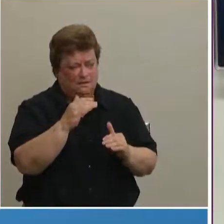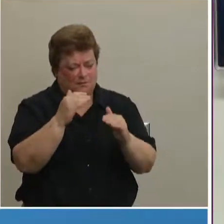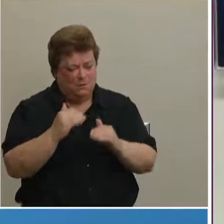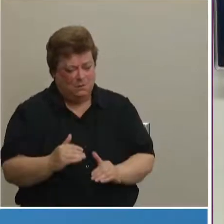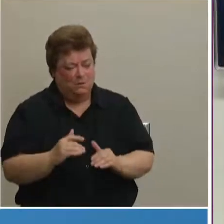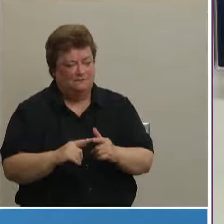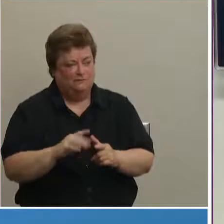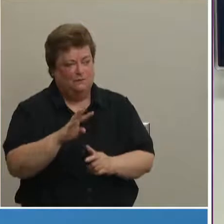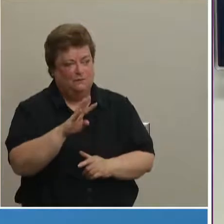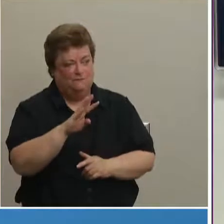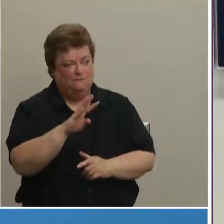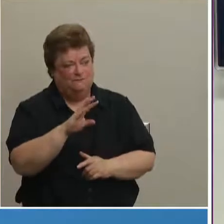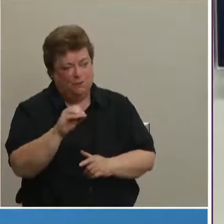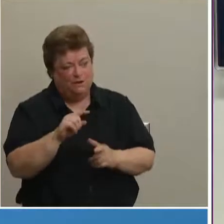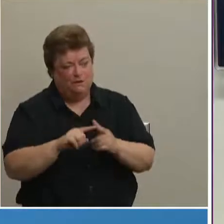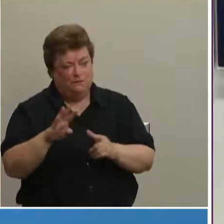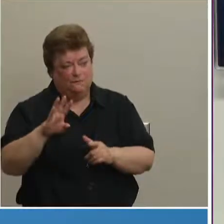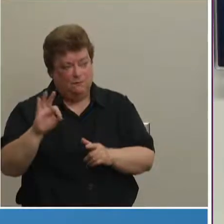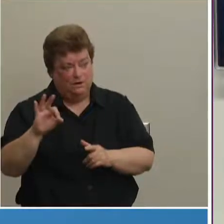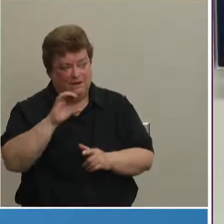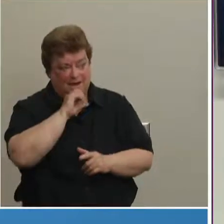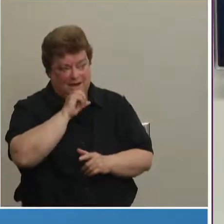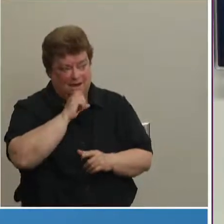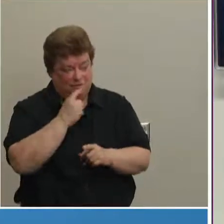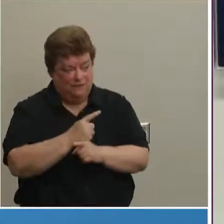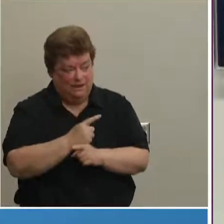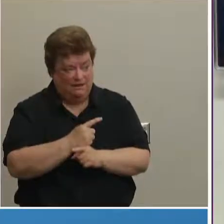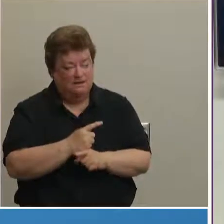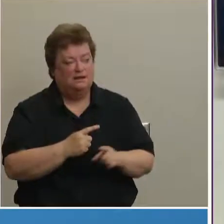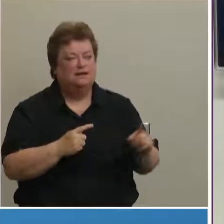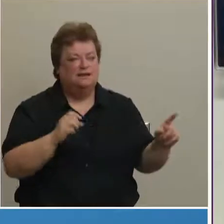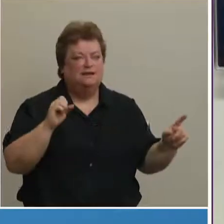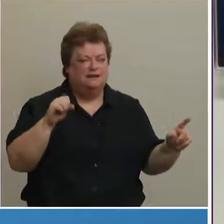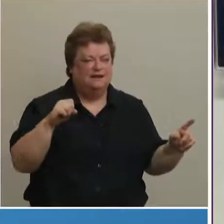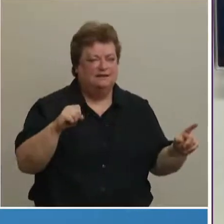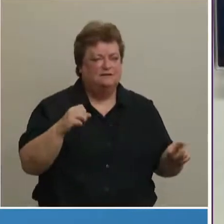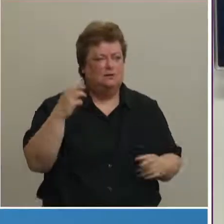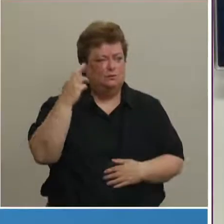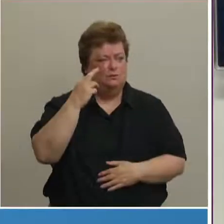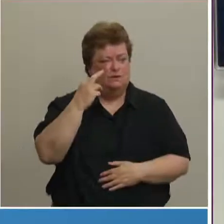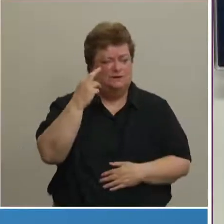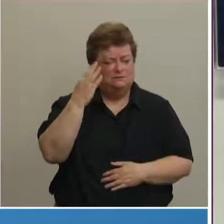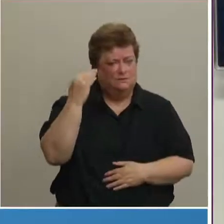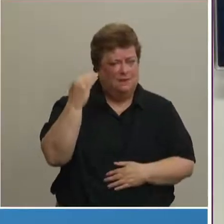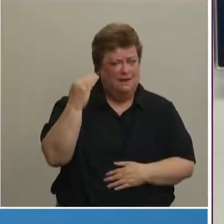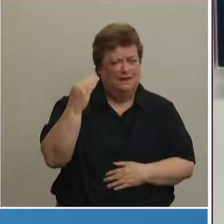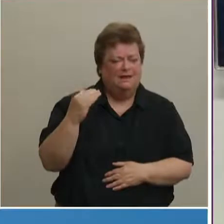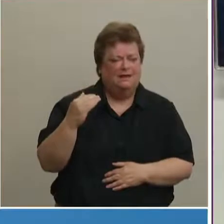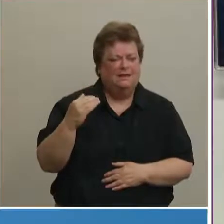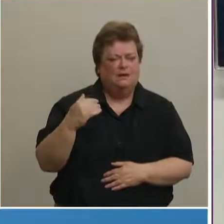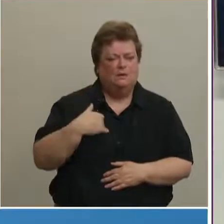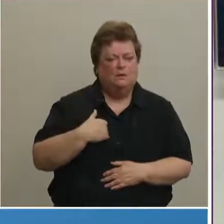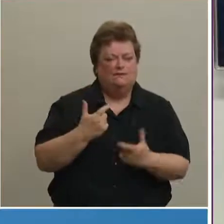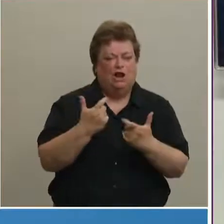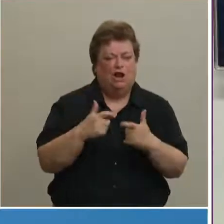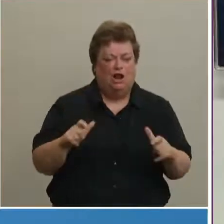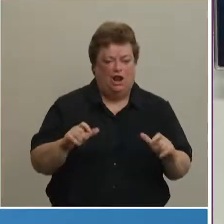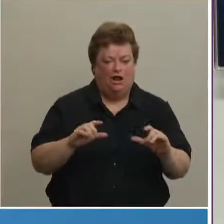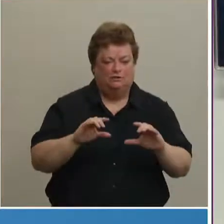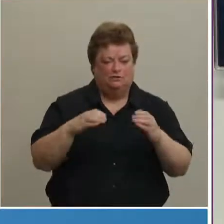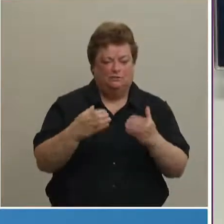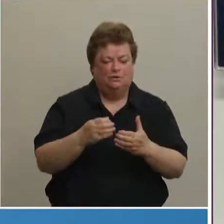40 to 49 age range? Right, Bill. And the reason is we have a large population